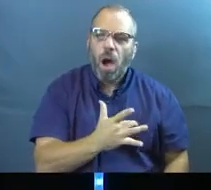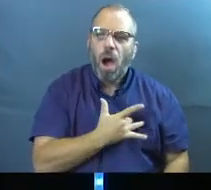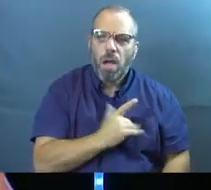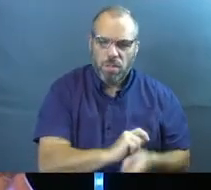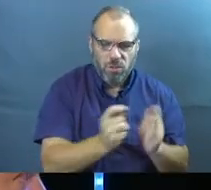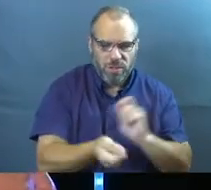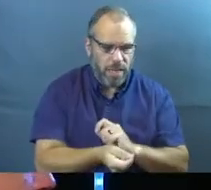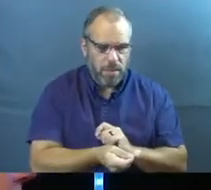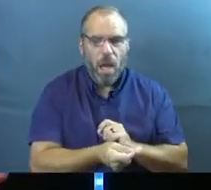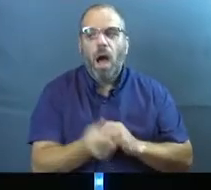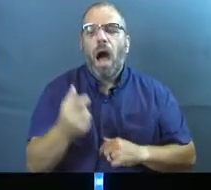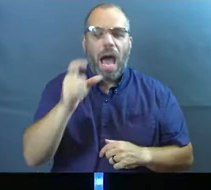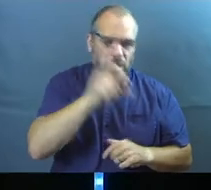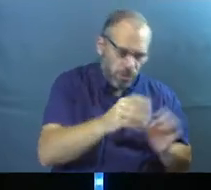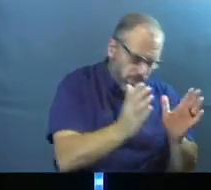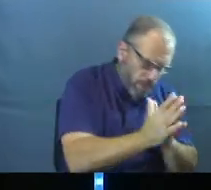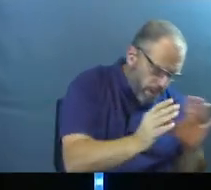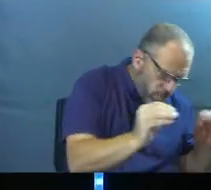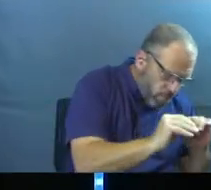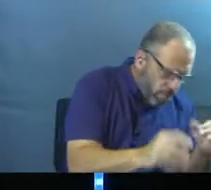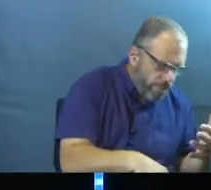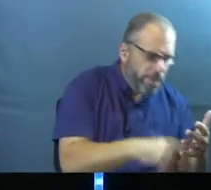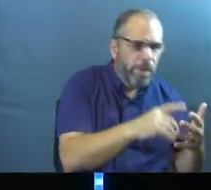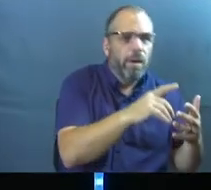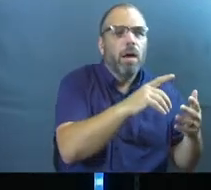to go from, dang, I should pray more.